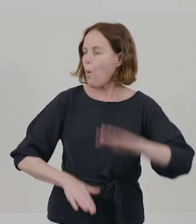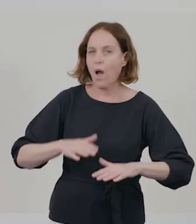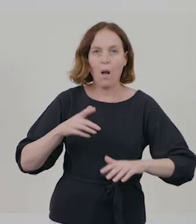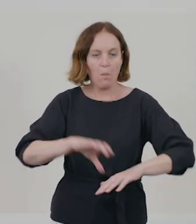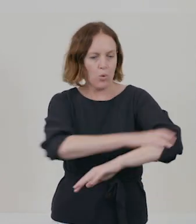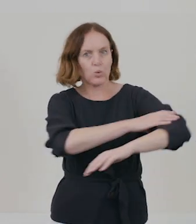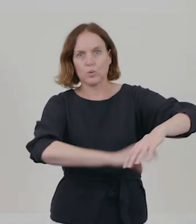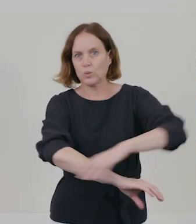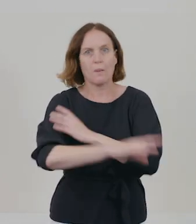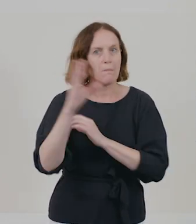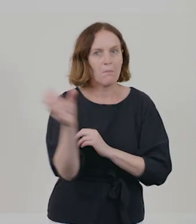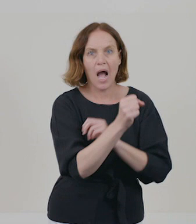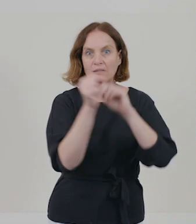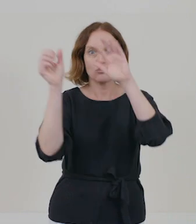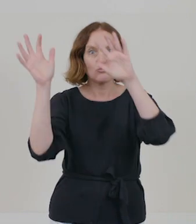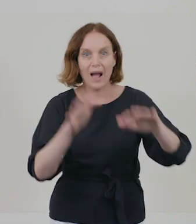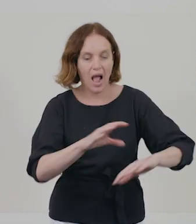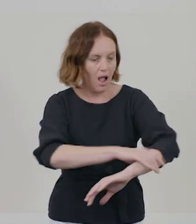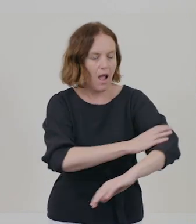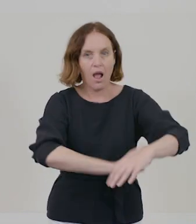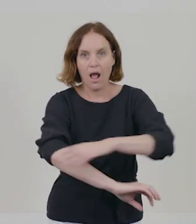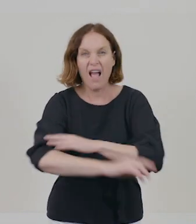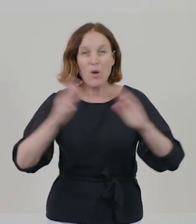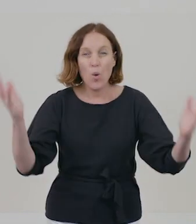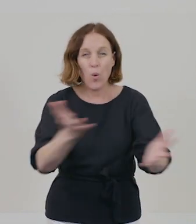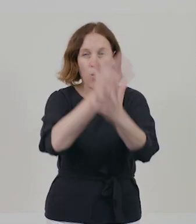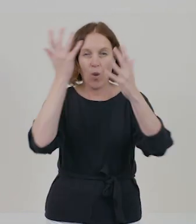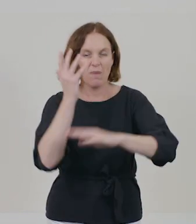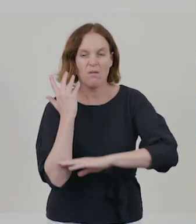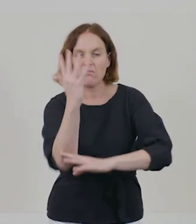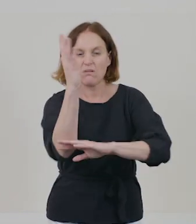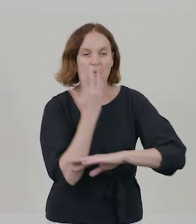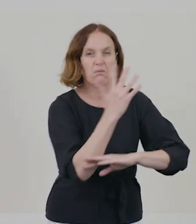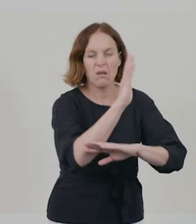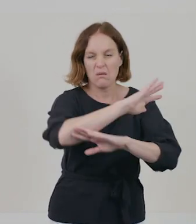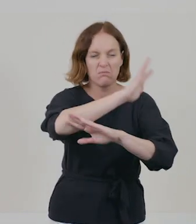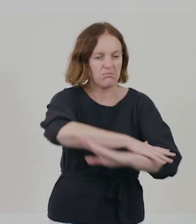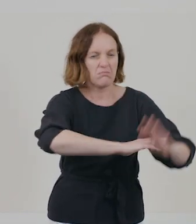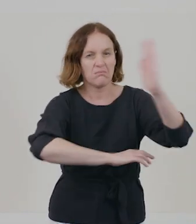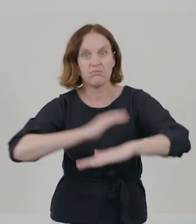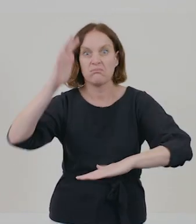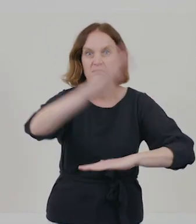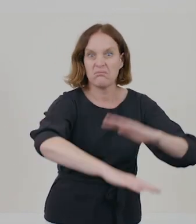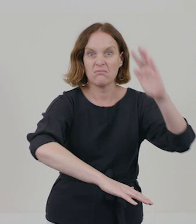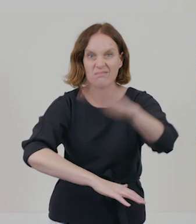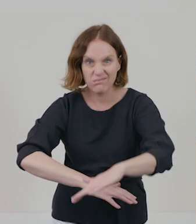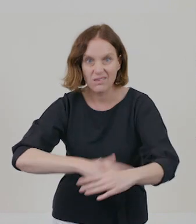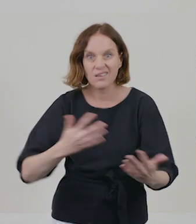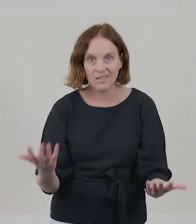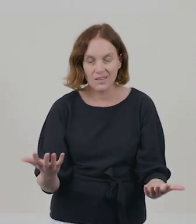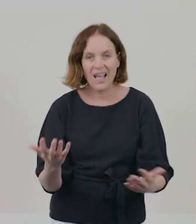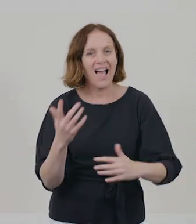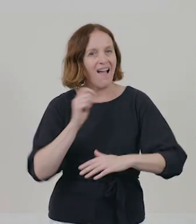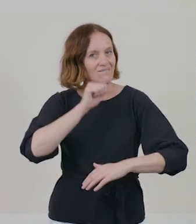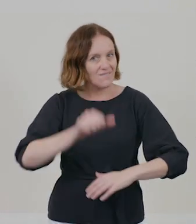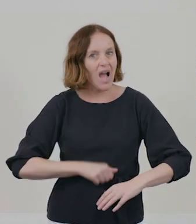long waterproof boots. If it was really windy, some of the plants might get damaged. This would mean the farmer would have to